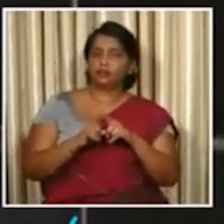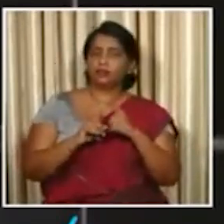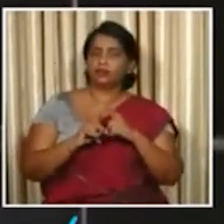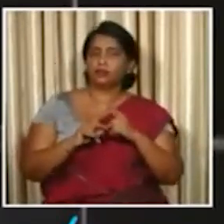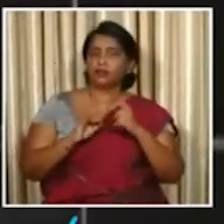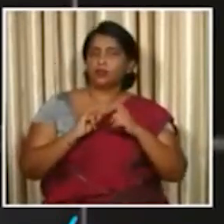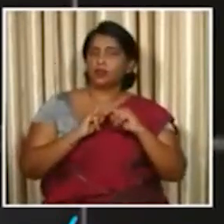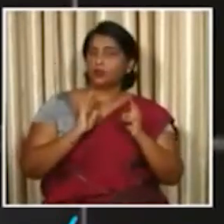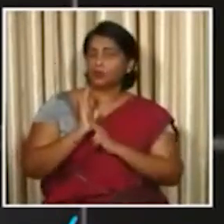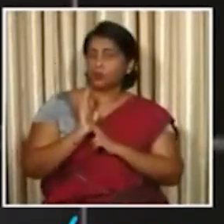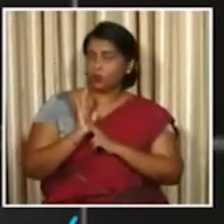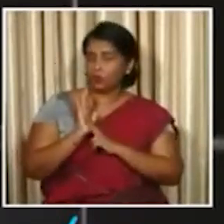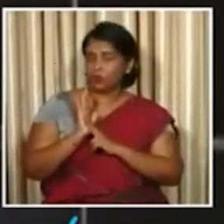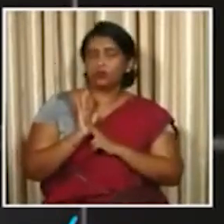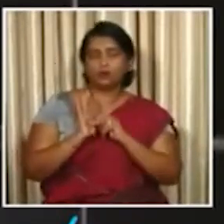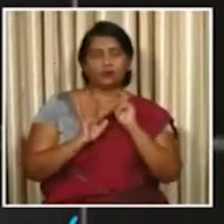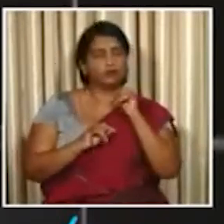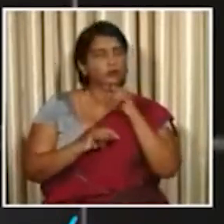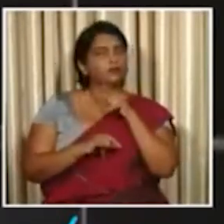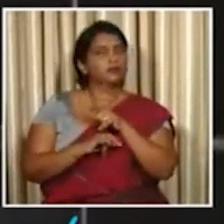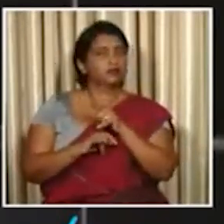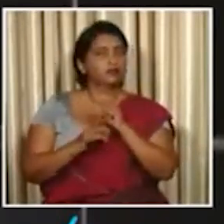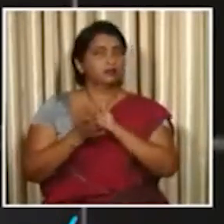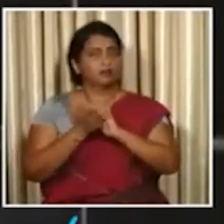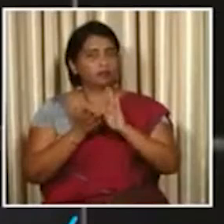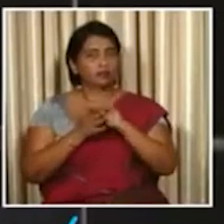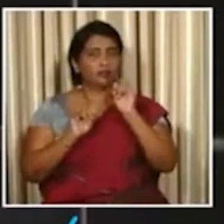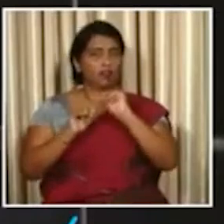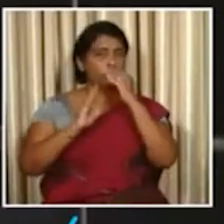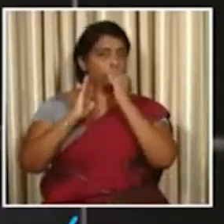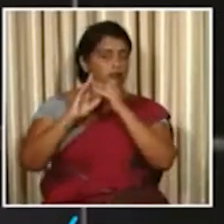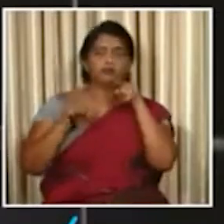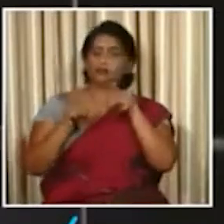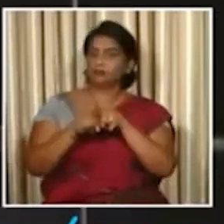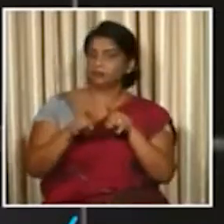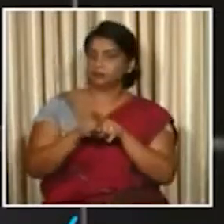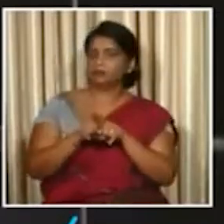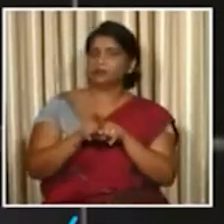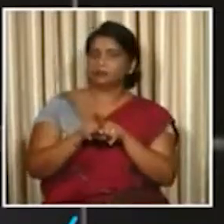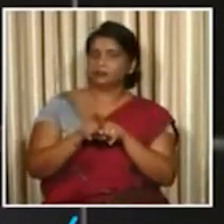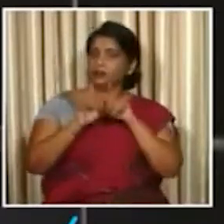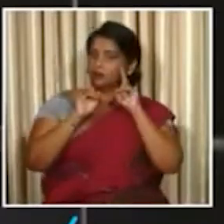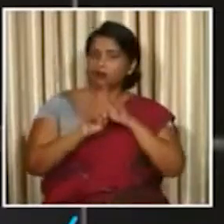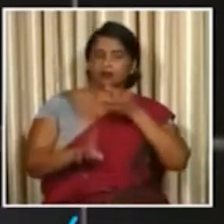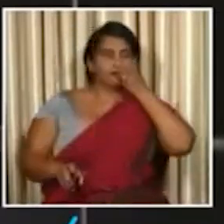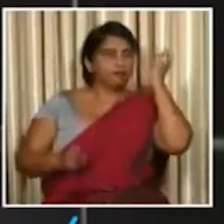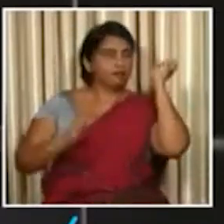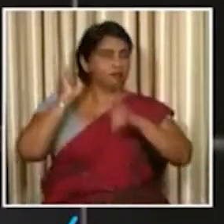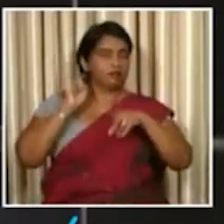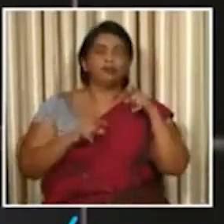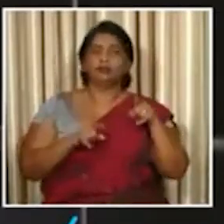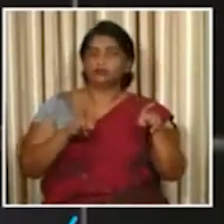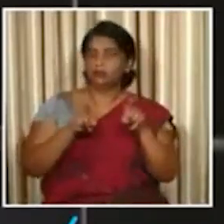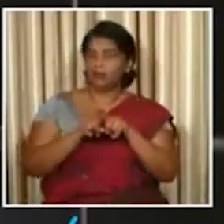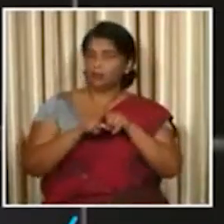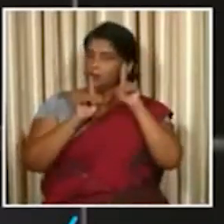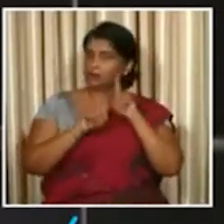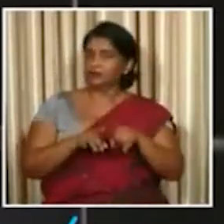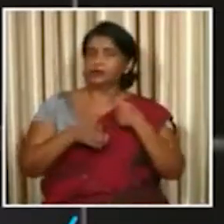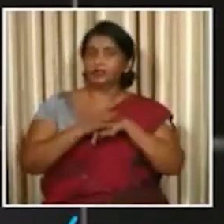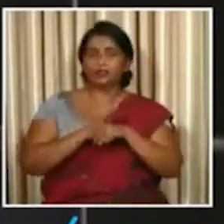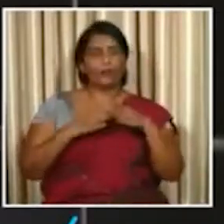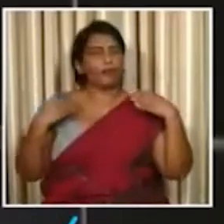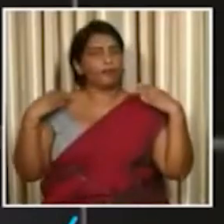adds further to the debris that the civilian infrastructures have been reduced to for the past 15 months,